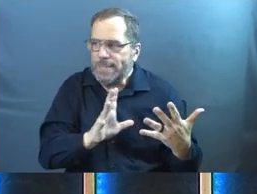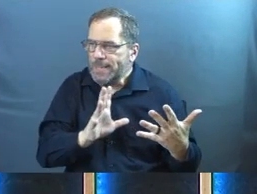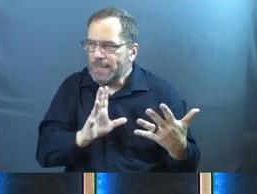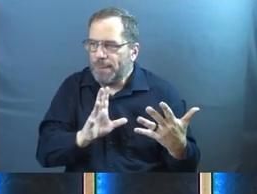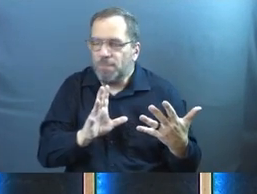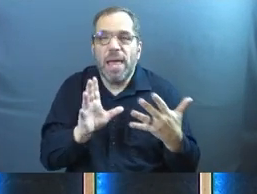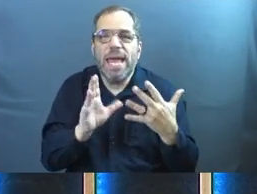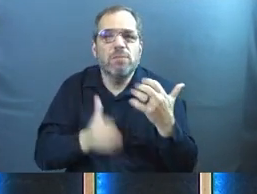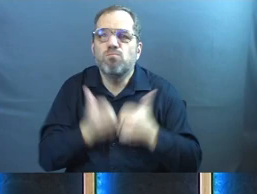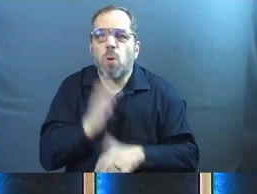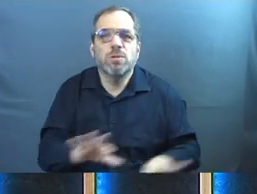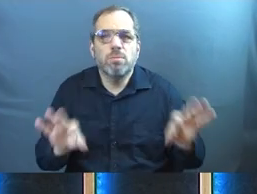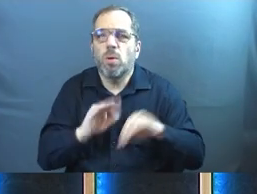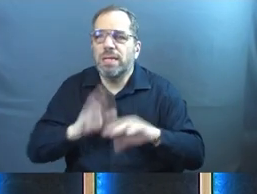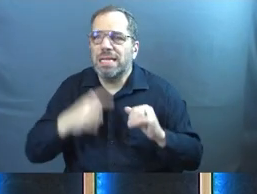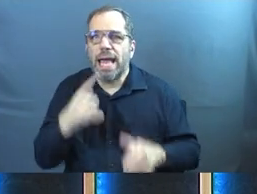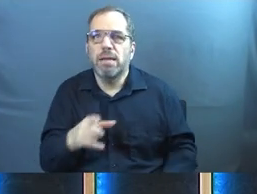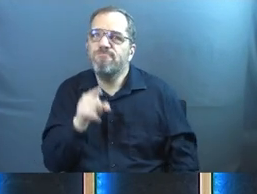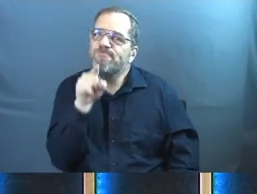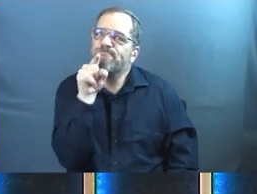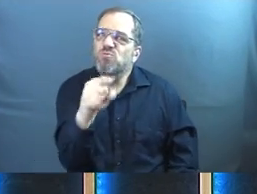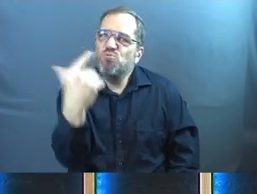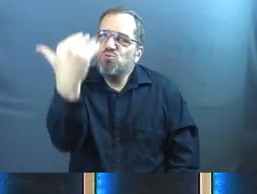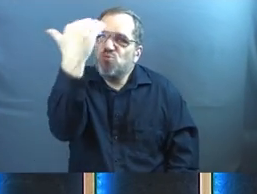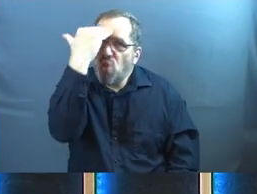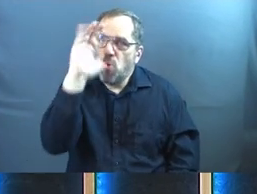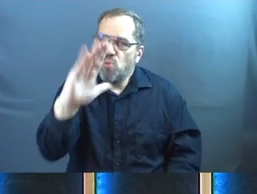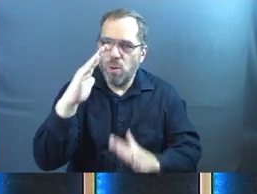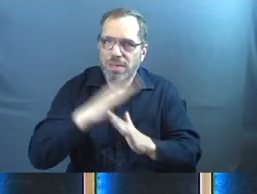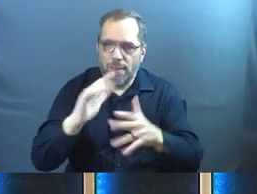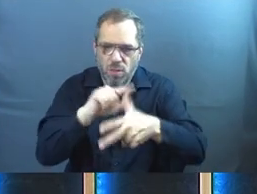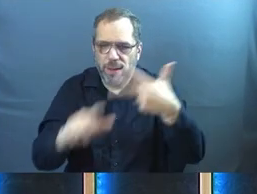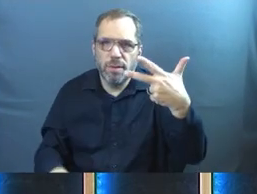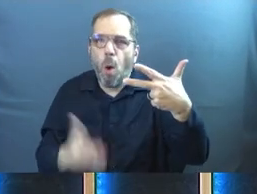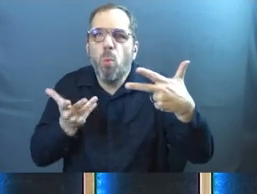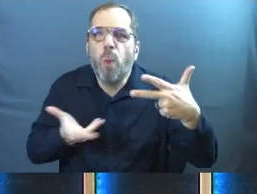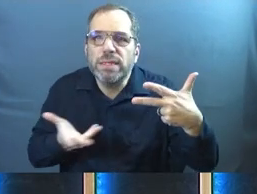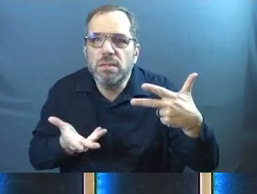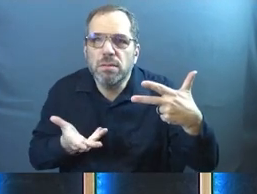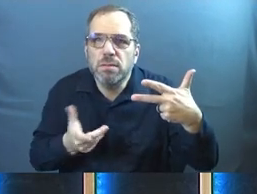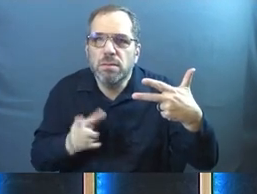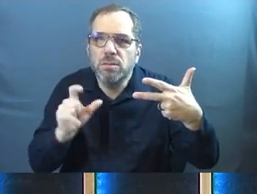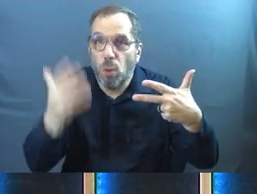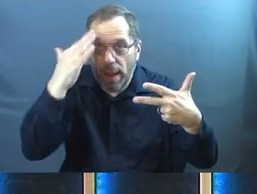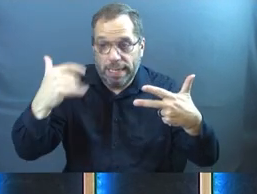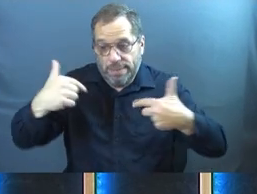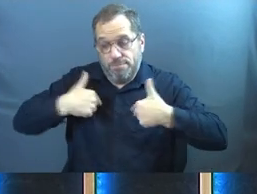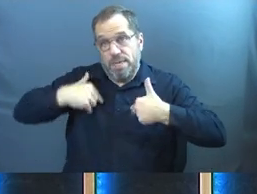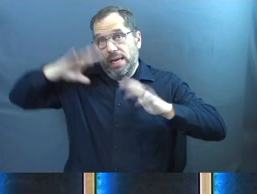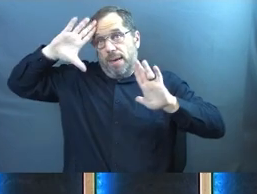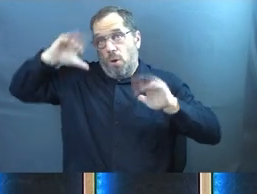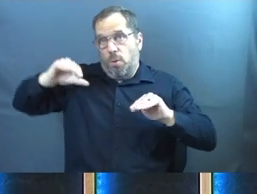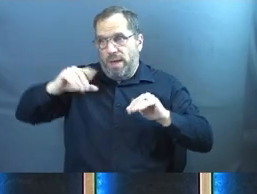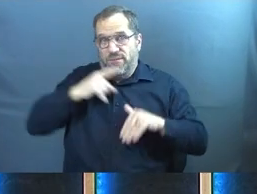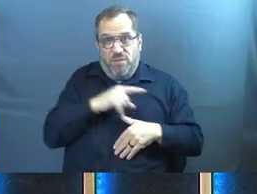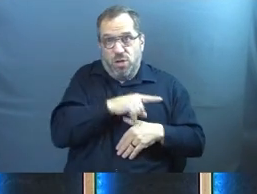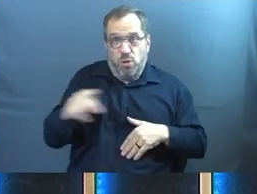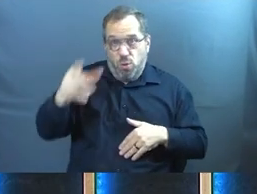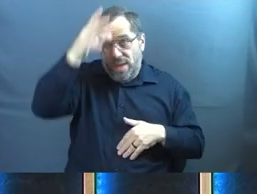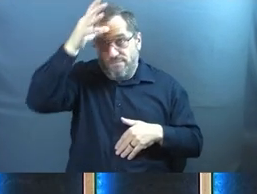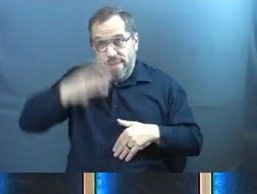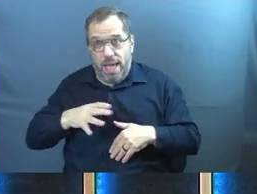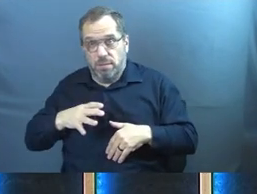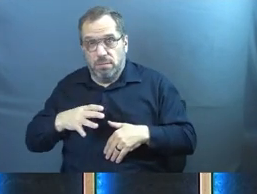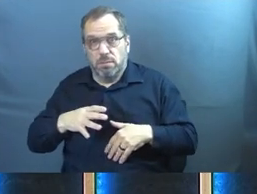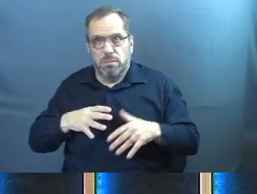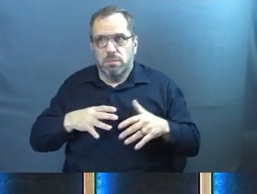It's more important than anything I say is that you know what yours are. Because what I'm hoping is, especially for you guys that are here